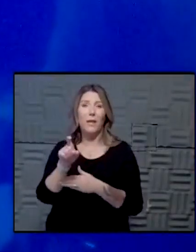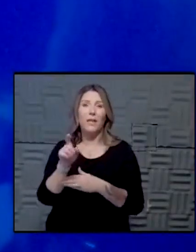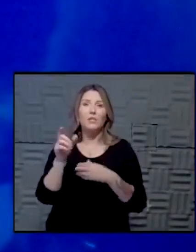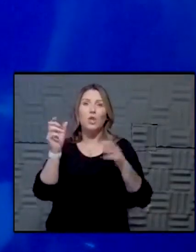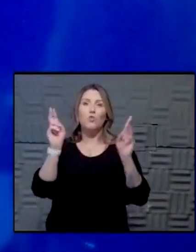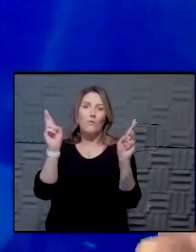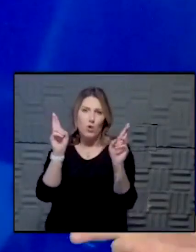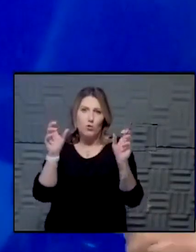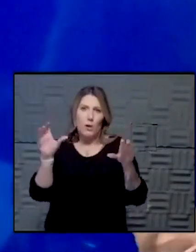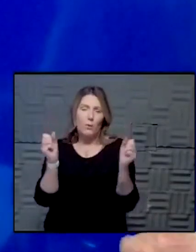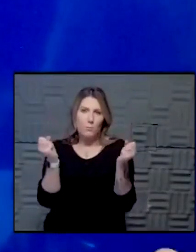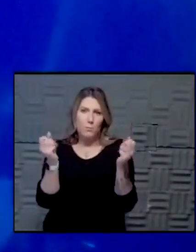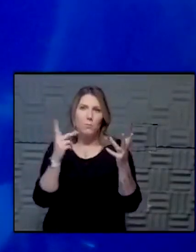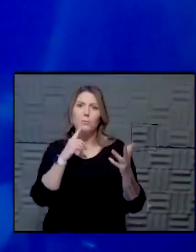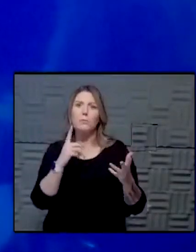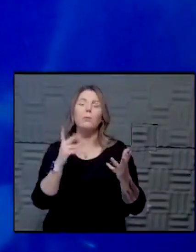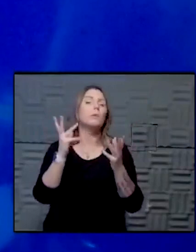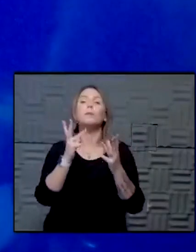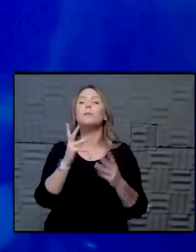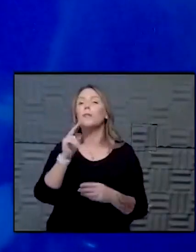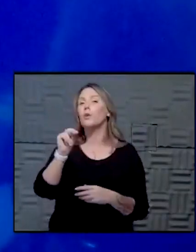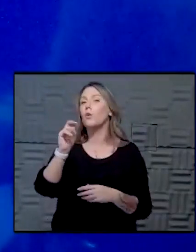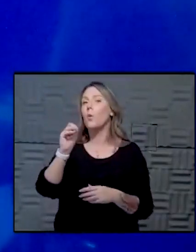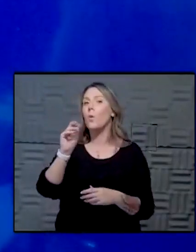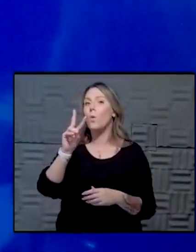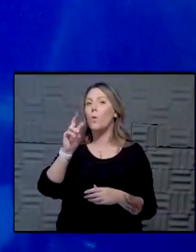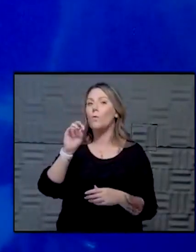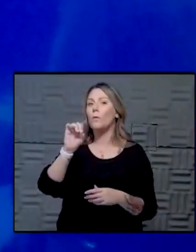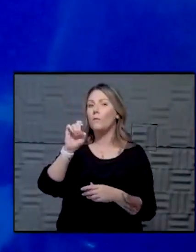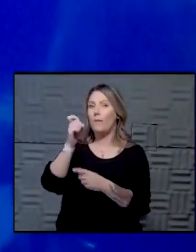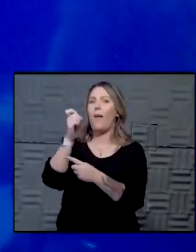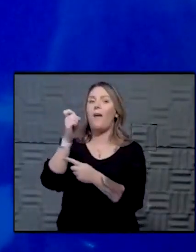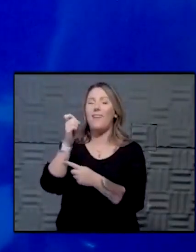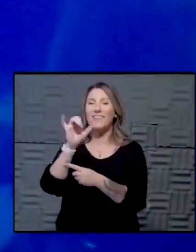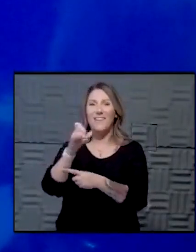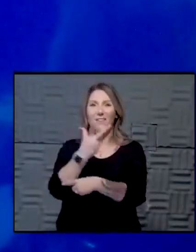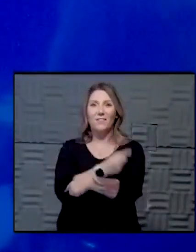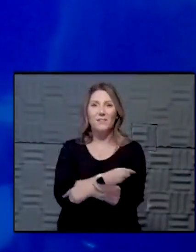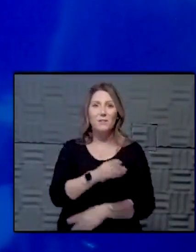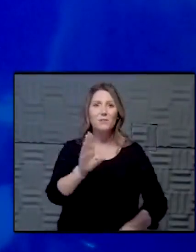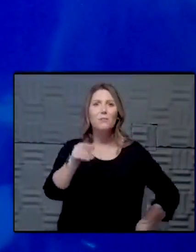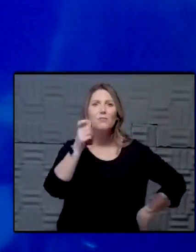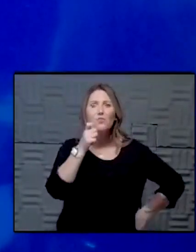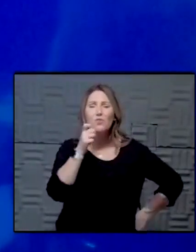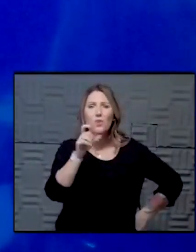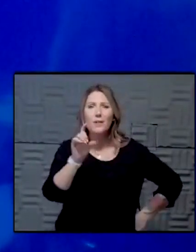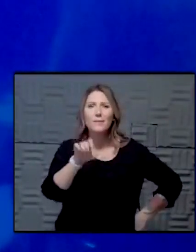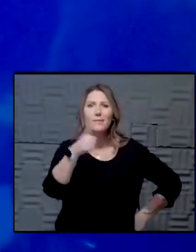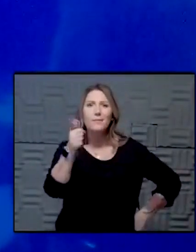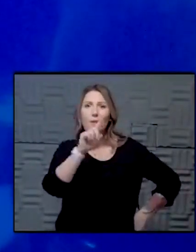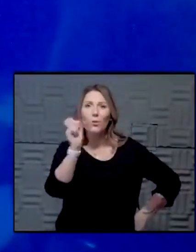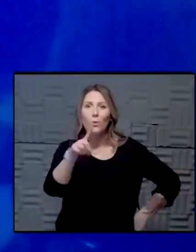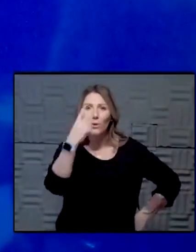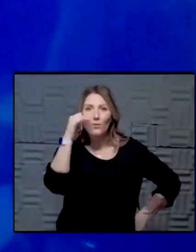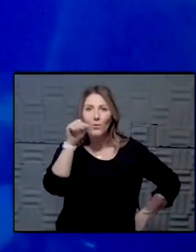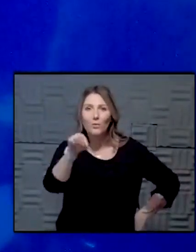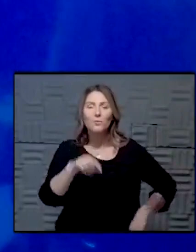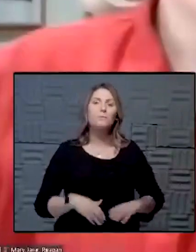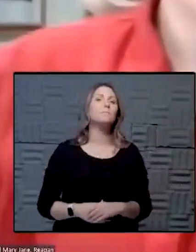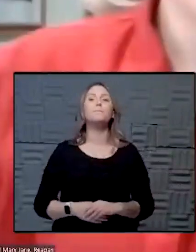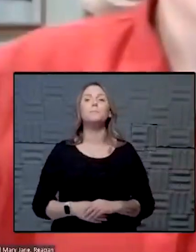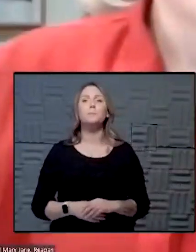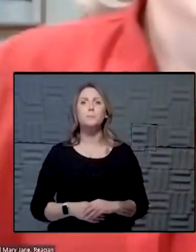distribute to the world. I think the Novavax vaccine will be out then too. So girls, I have another question for you. Have